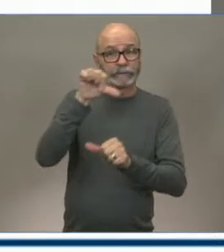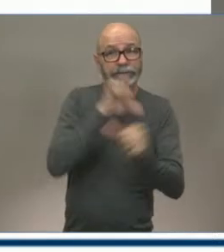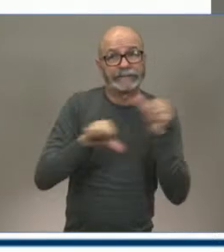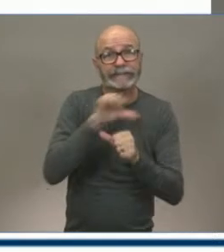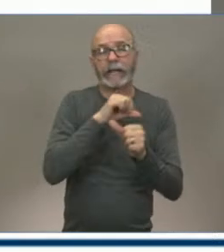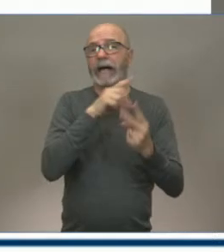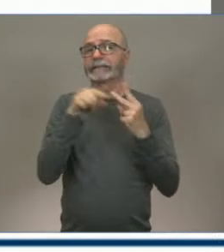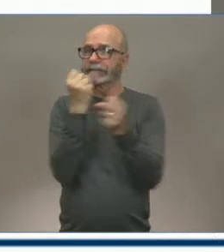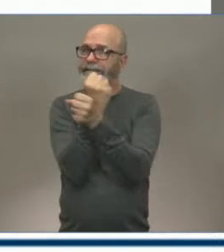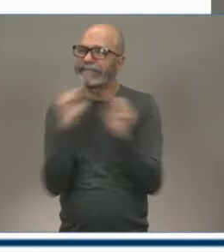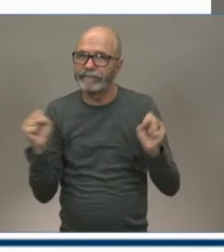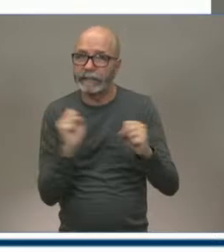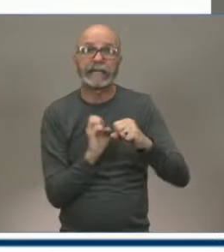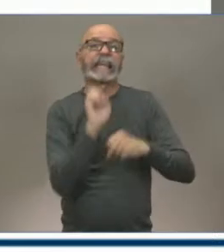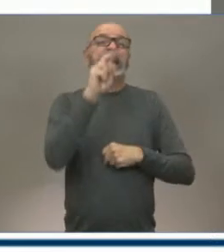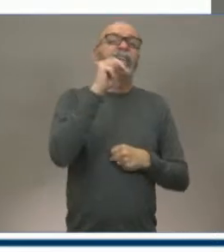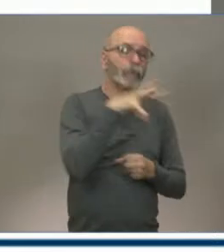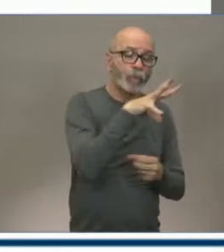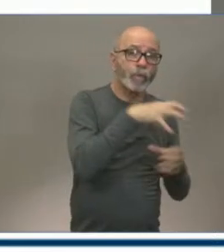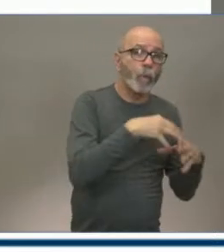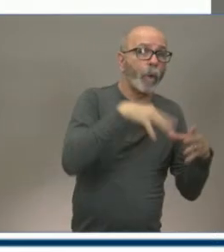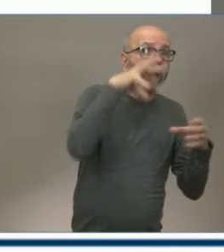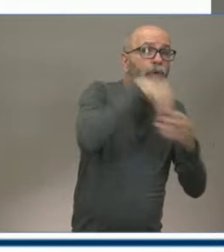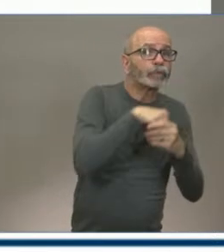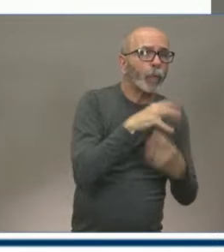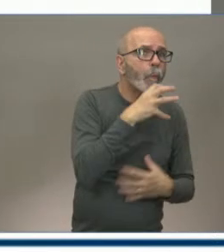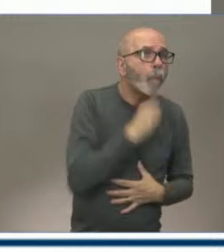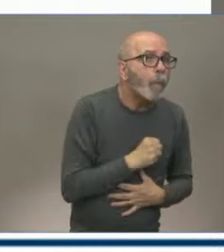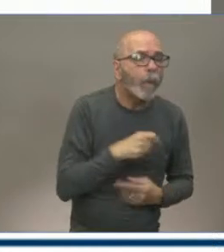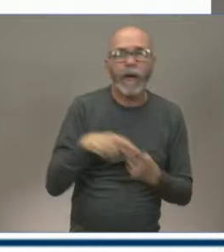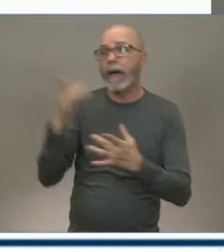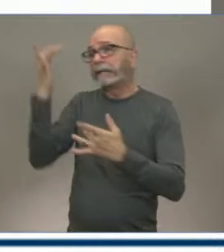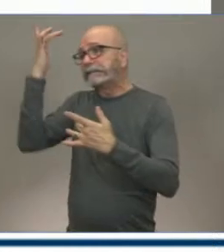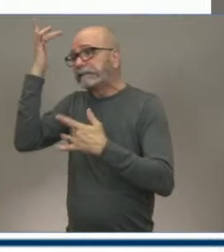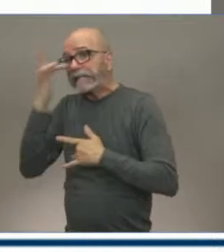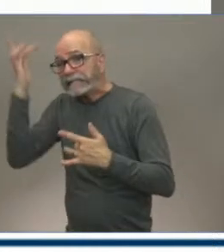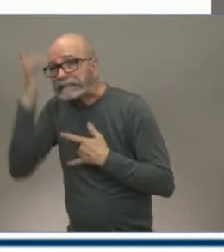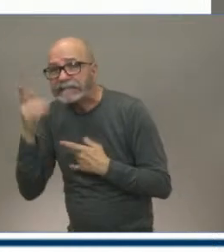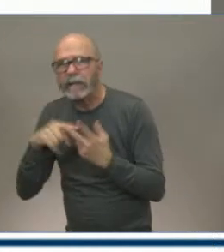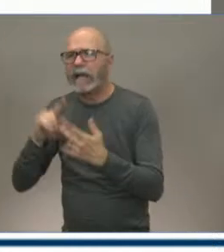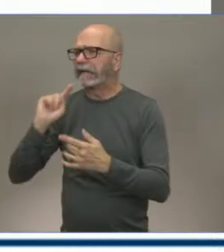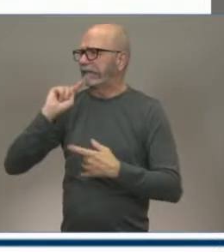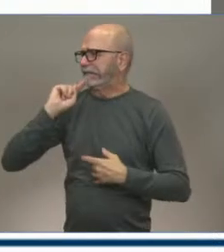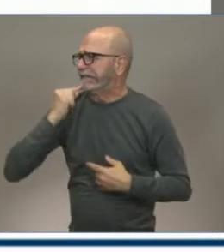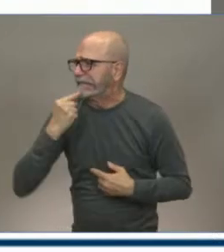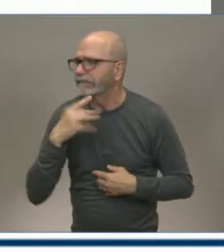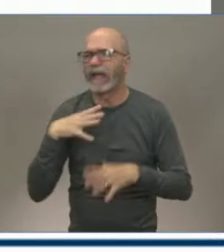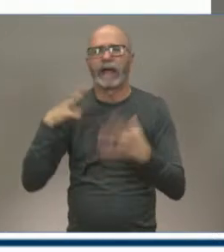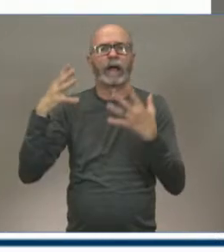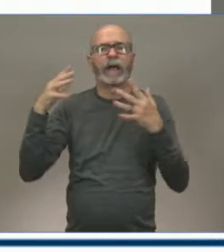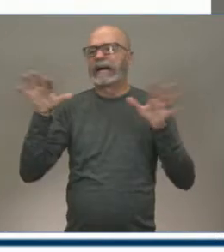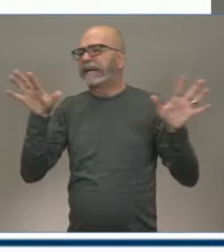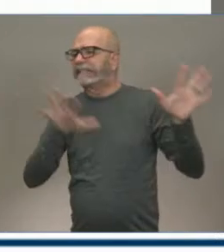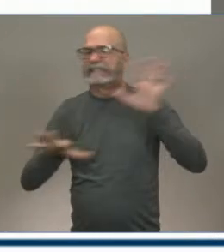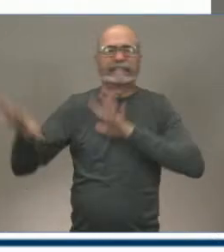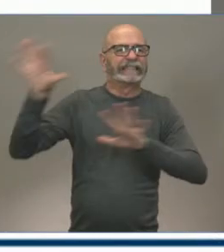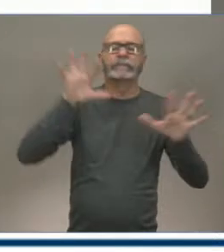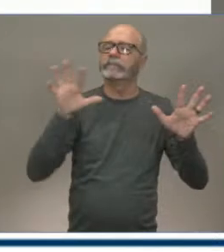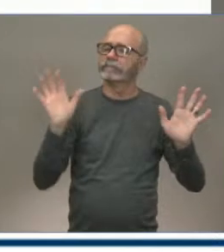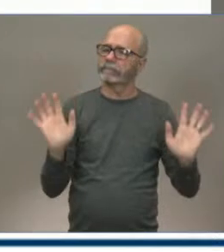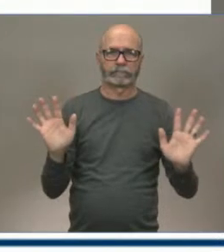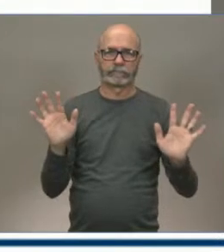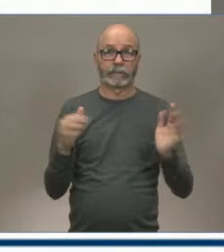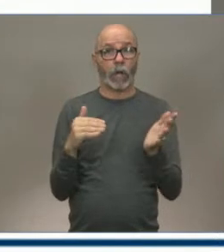have serious health conditions that we may or may not know about, for our healthcare workers who continue to be there for all of us when we need